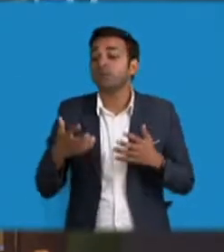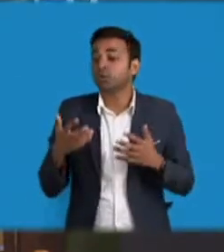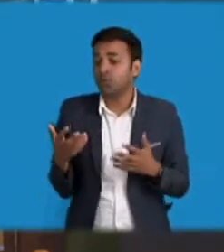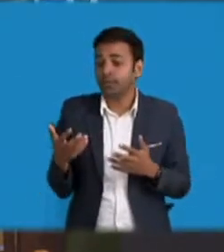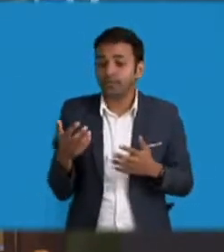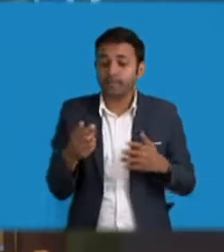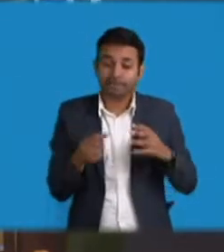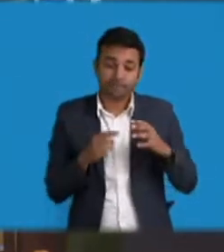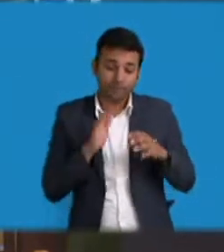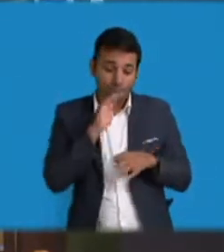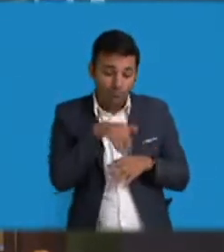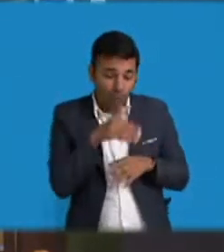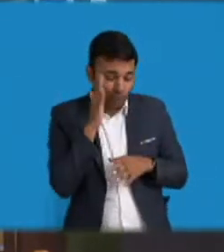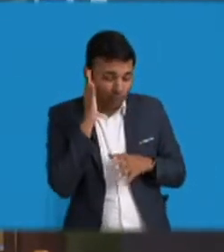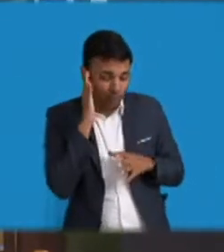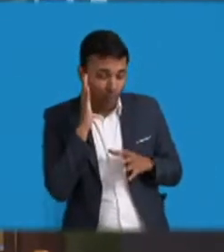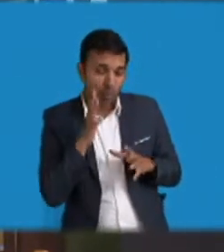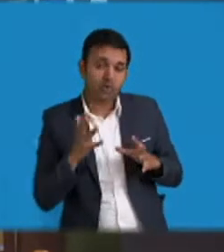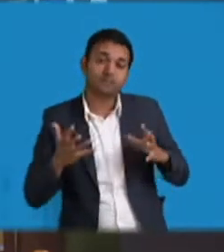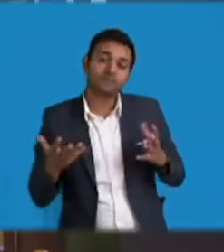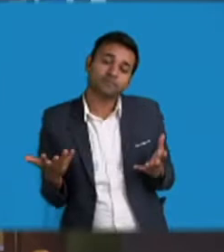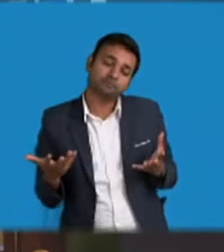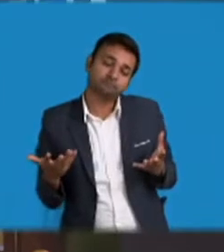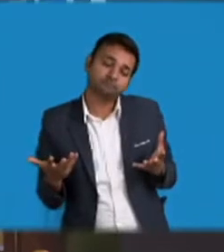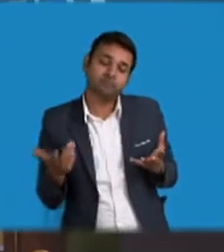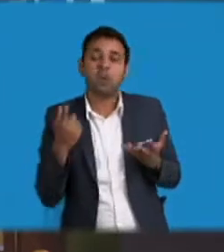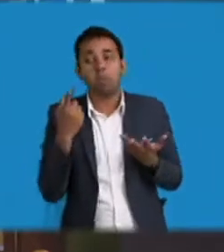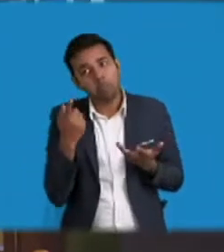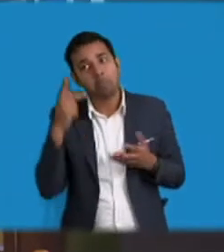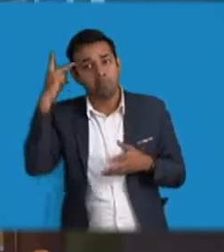Speaker, that's the responsibility of parents to provide homeschooling.